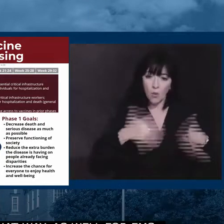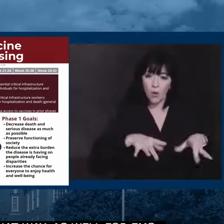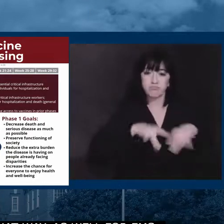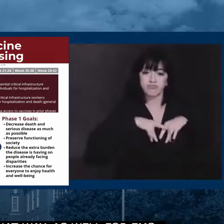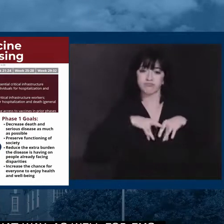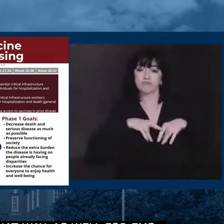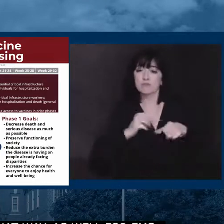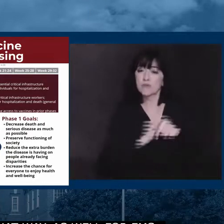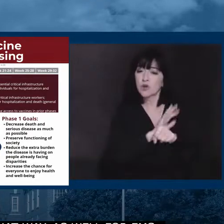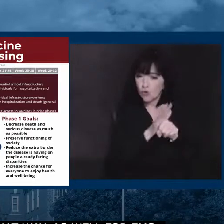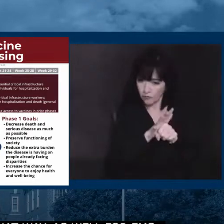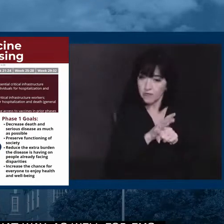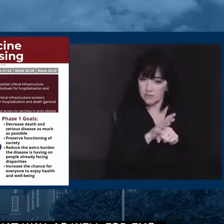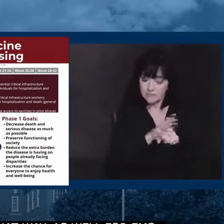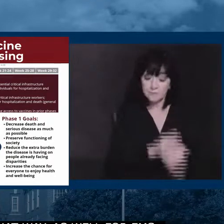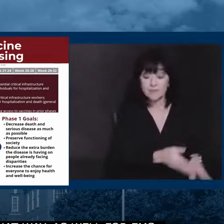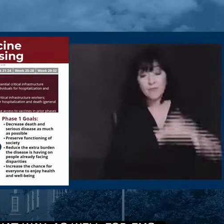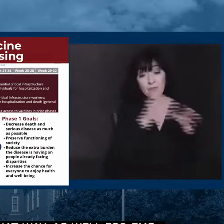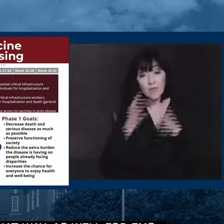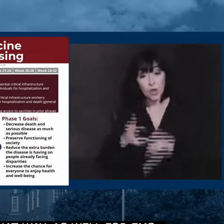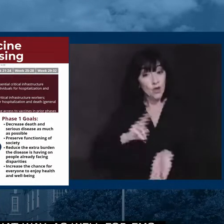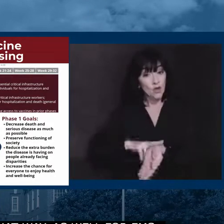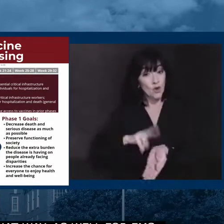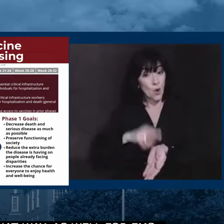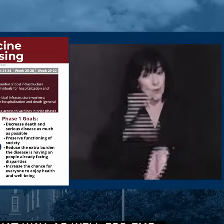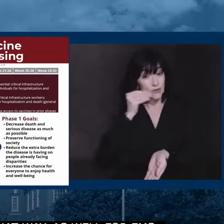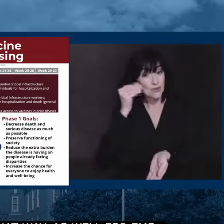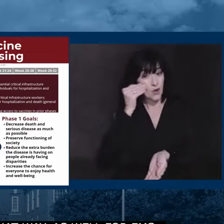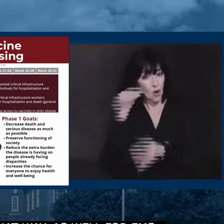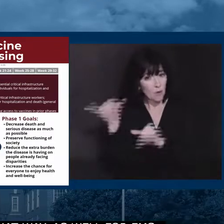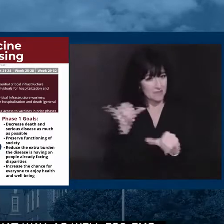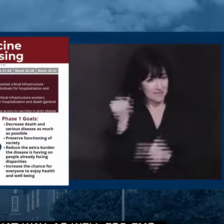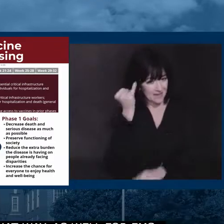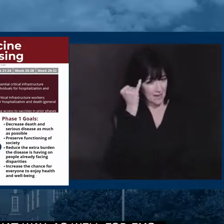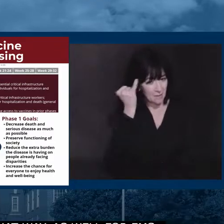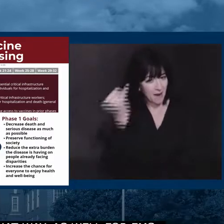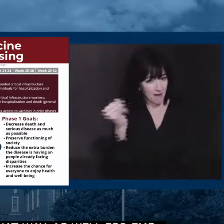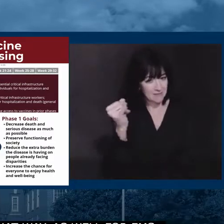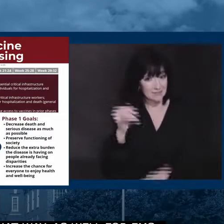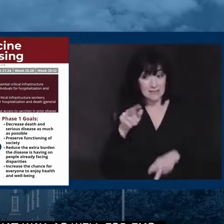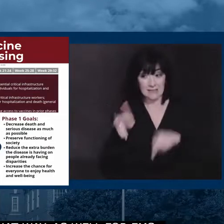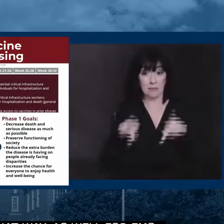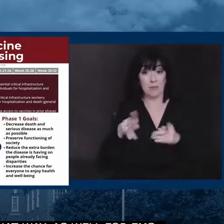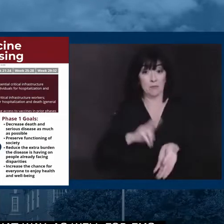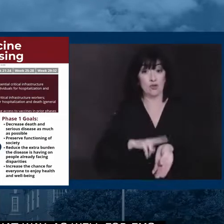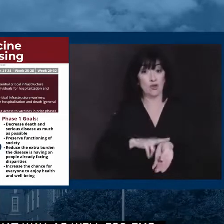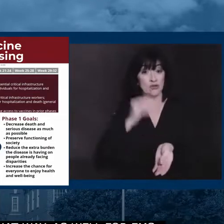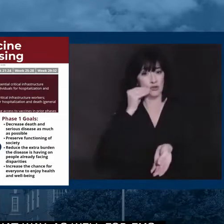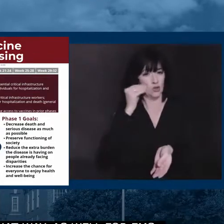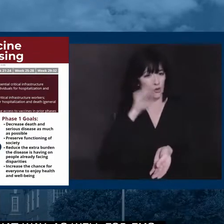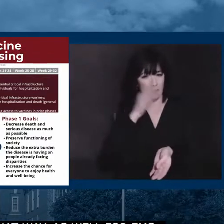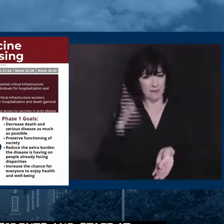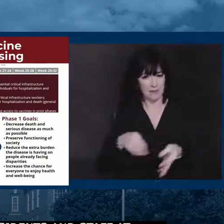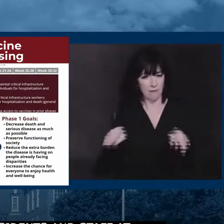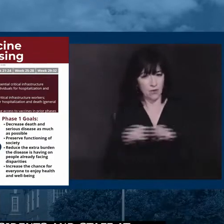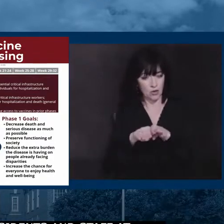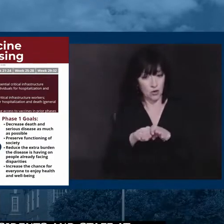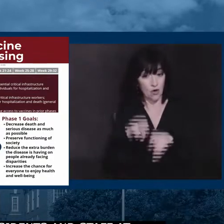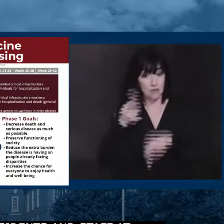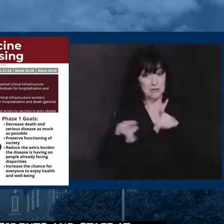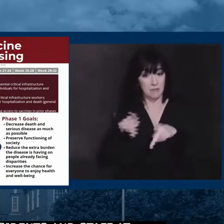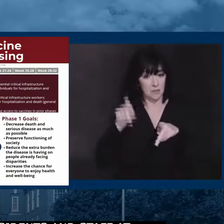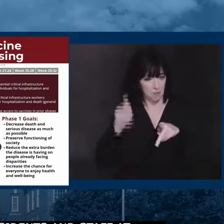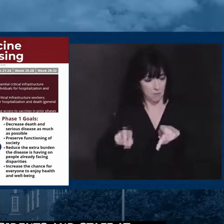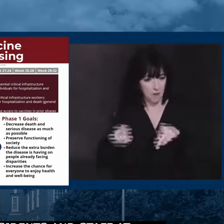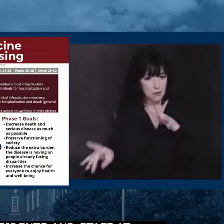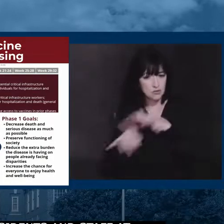high risk of COVID-19. They are also in phase 1A and will begin their vaccination program,